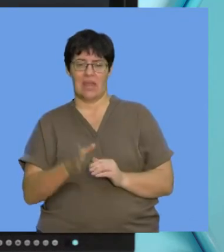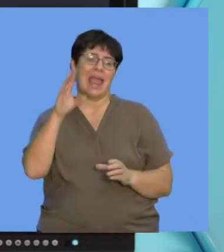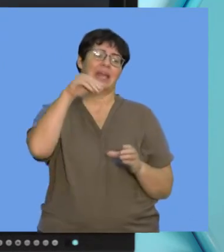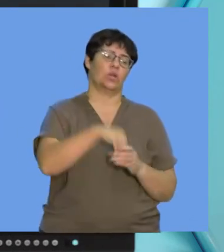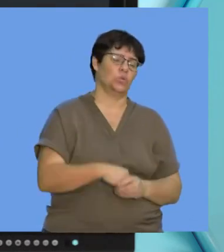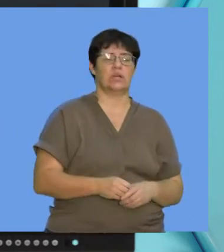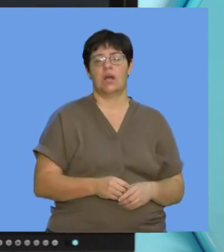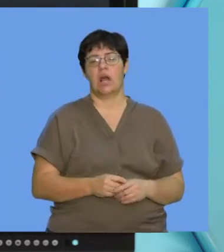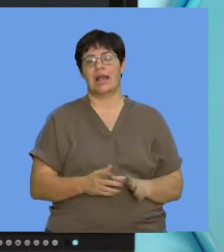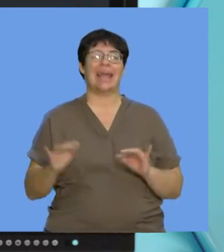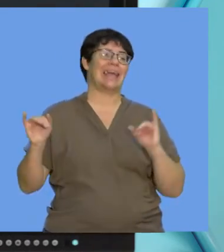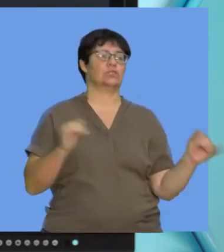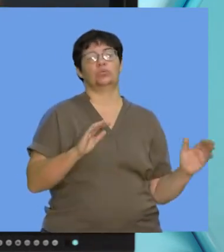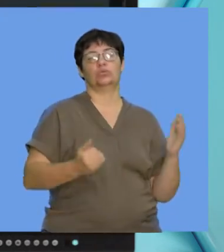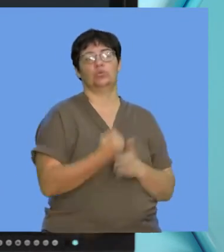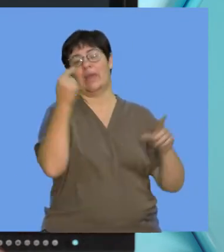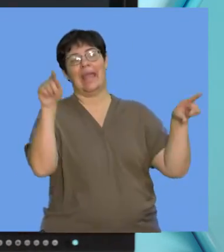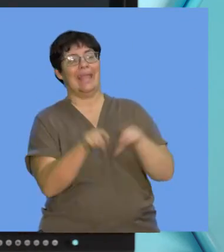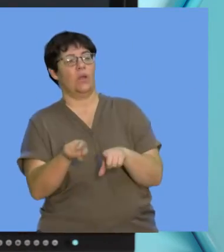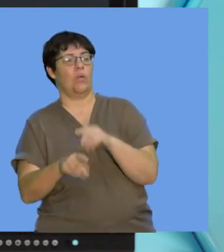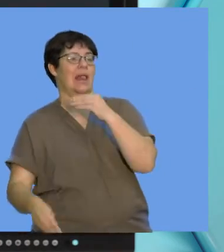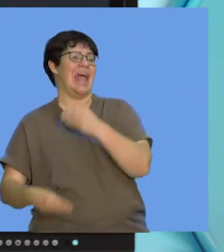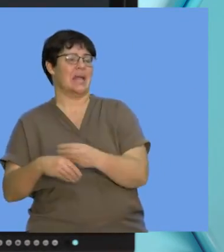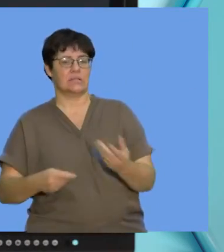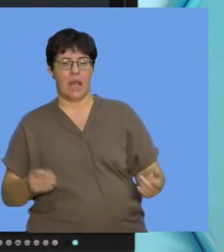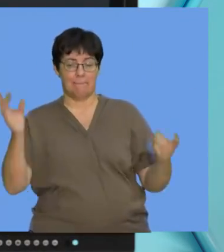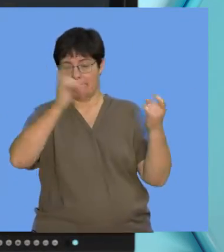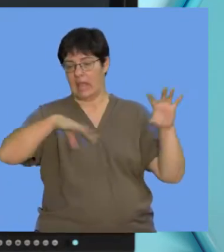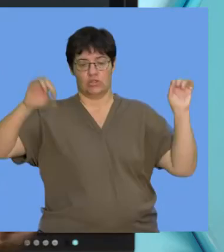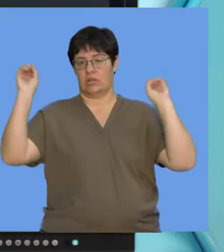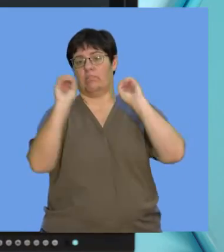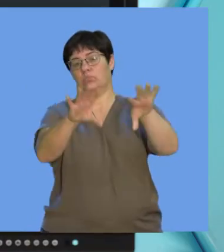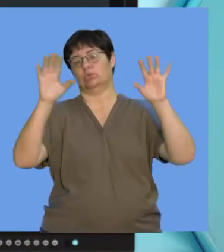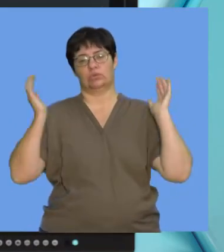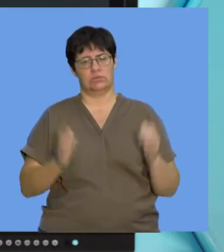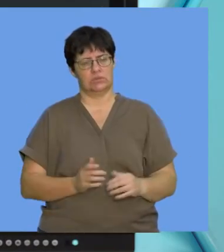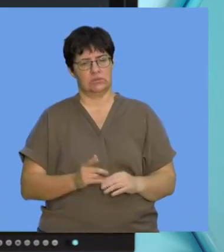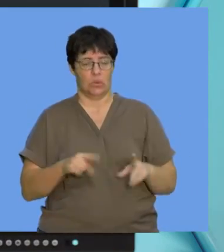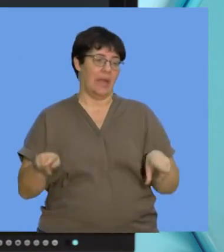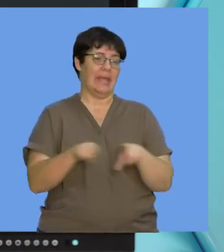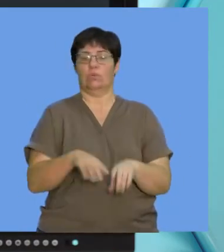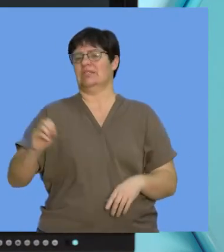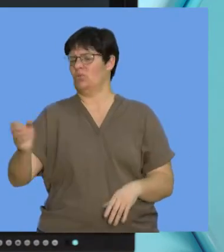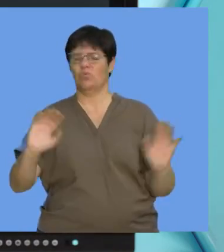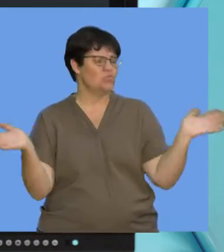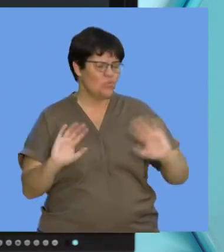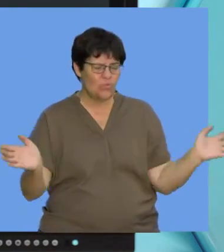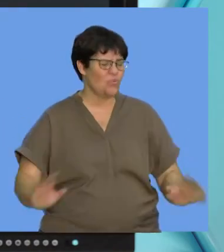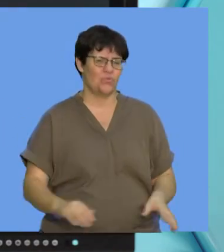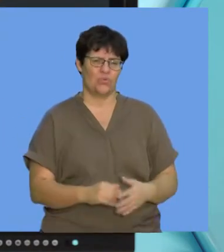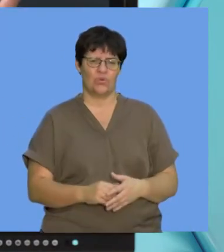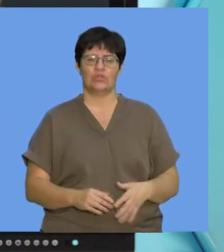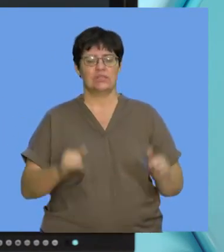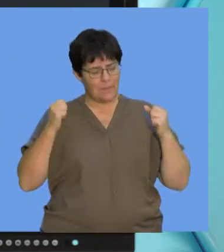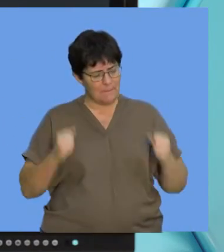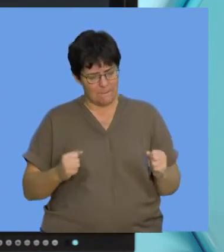Don't include now and introduce an equal sign that was miraculously not there and then now it's equal to 0.